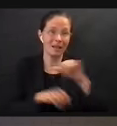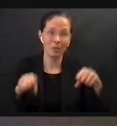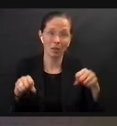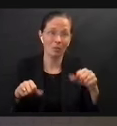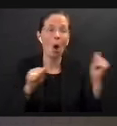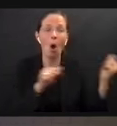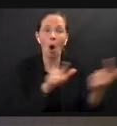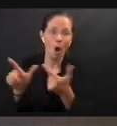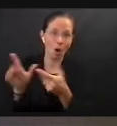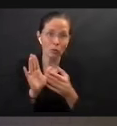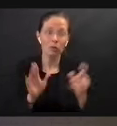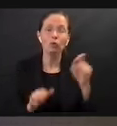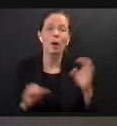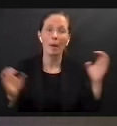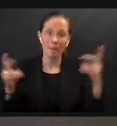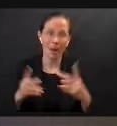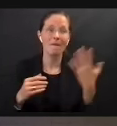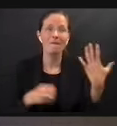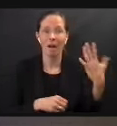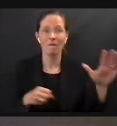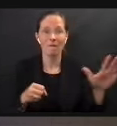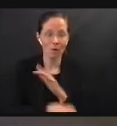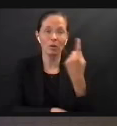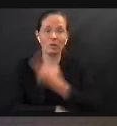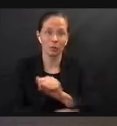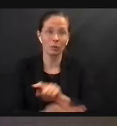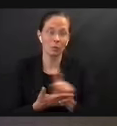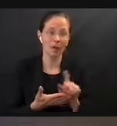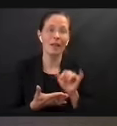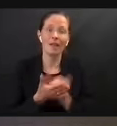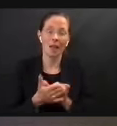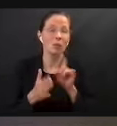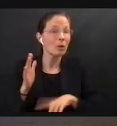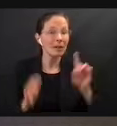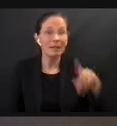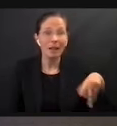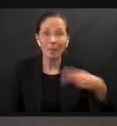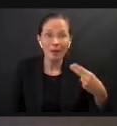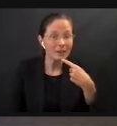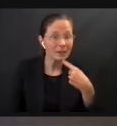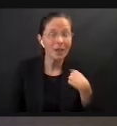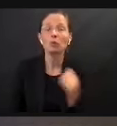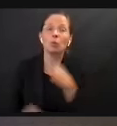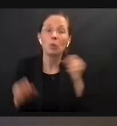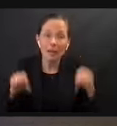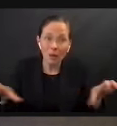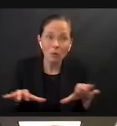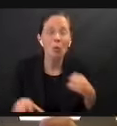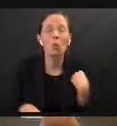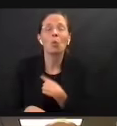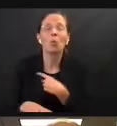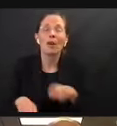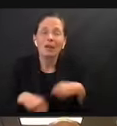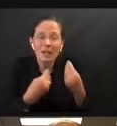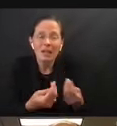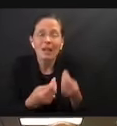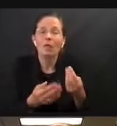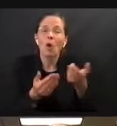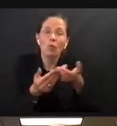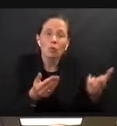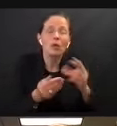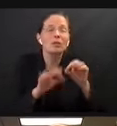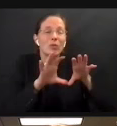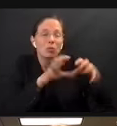All students should be back 5 full days a week. It's what the DPH says, we can do it, and we need to give them the resources and wraparound supports